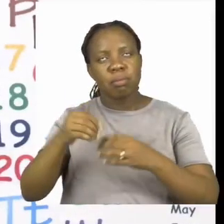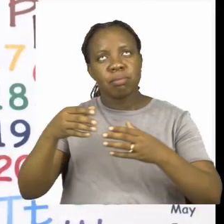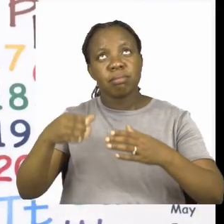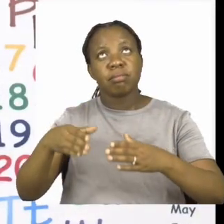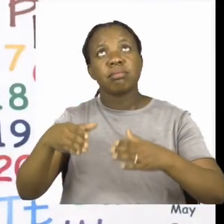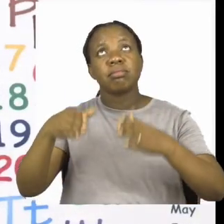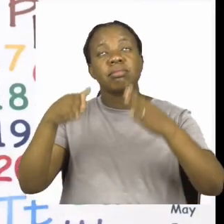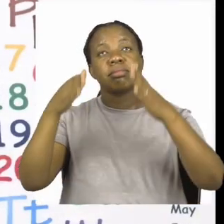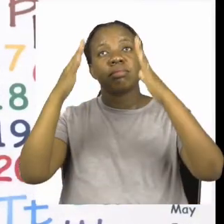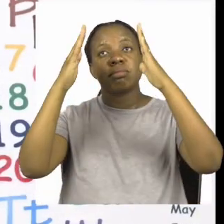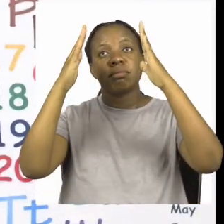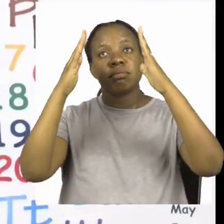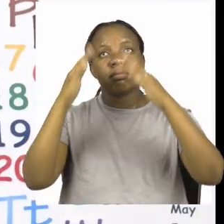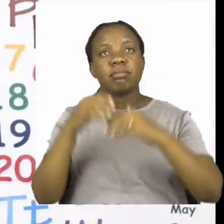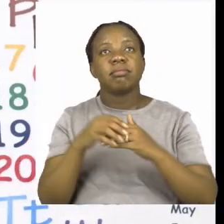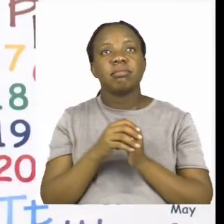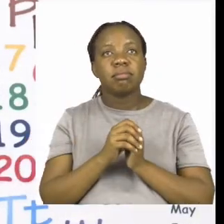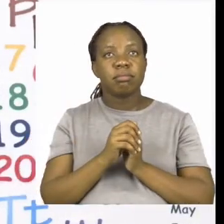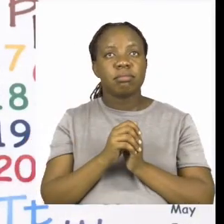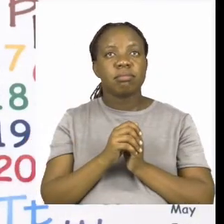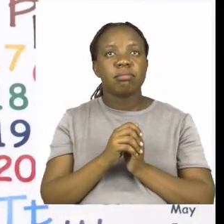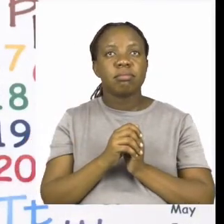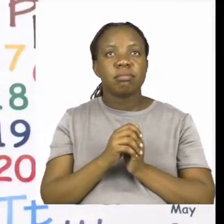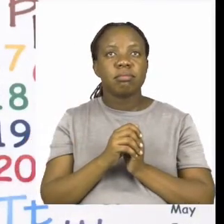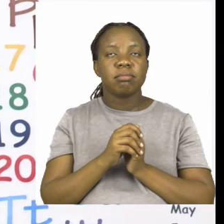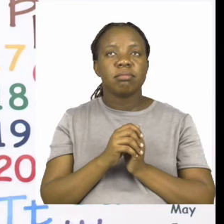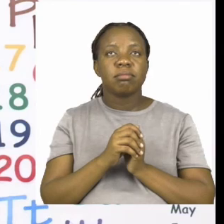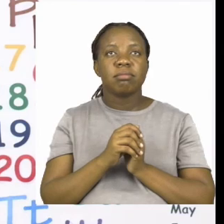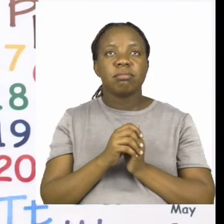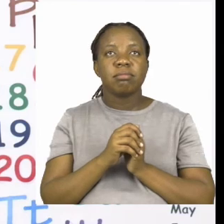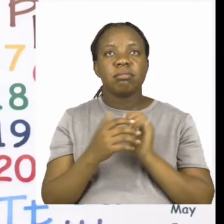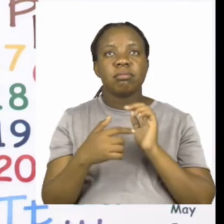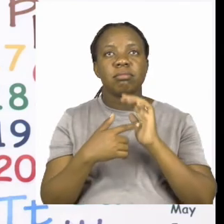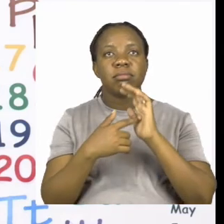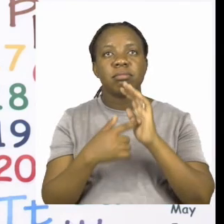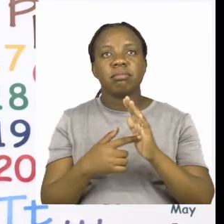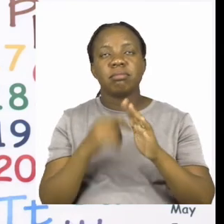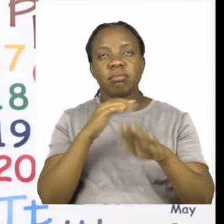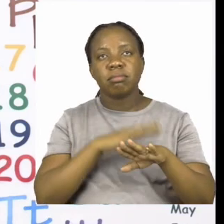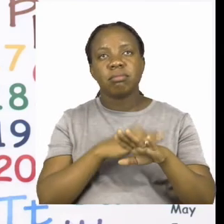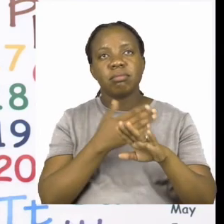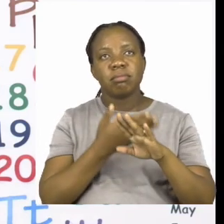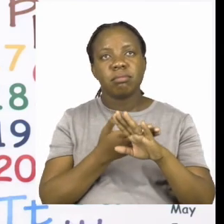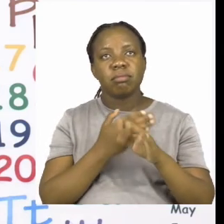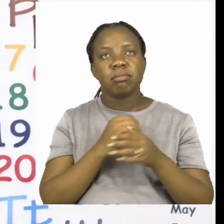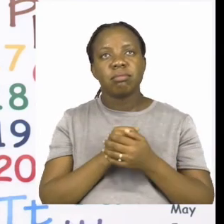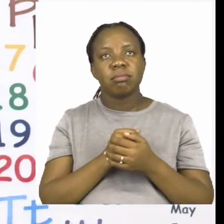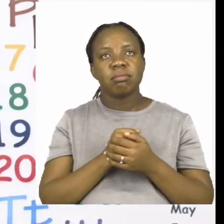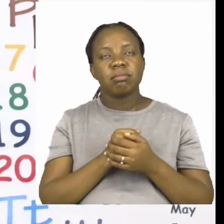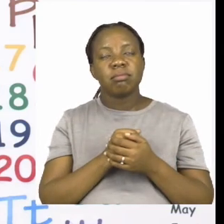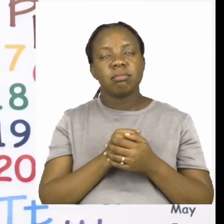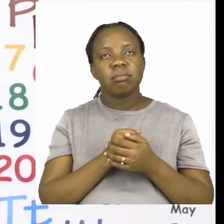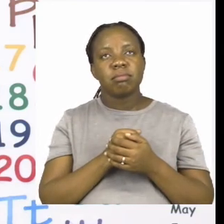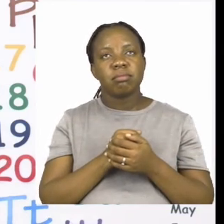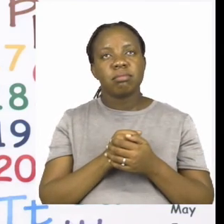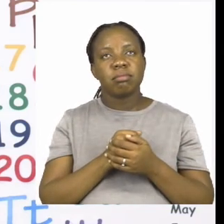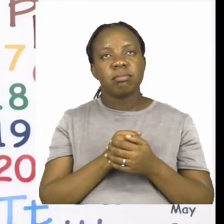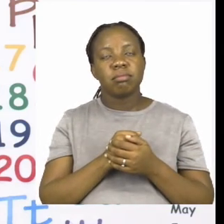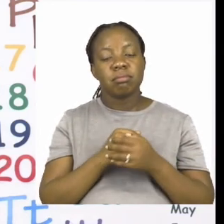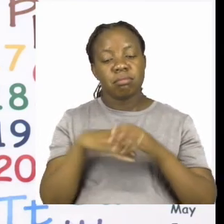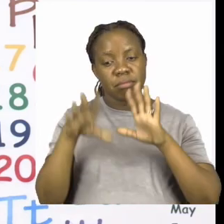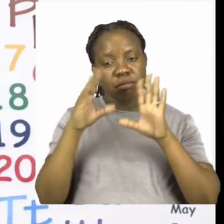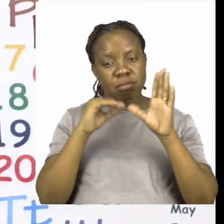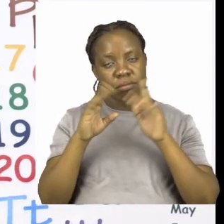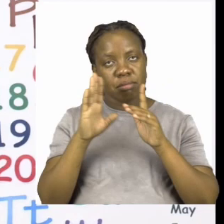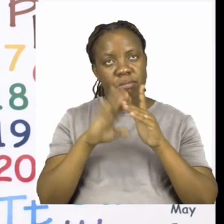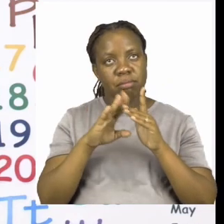with you. Remember what we said earlier, that we are talking about why and because.